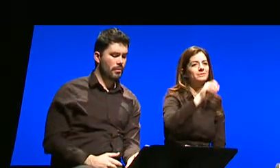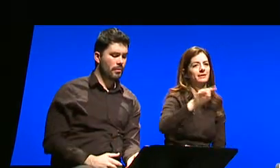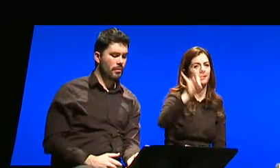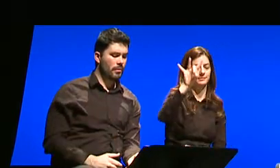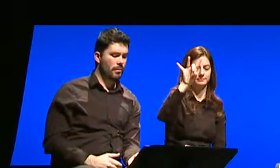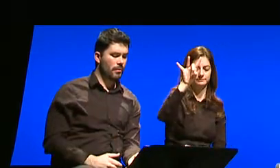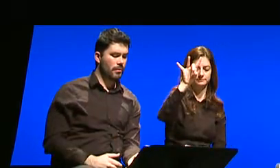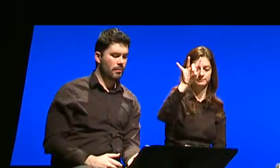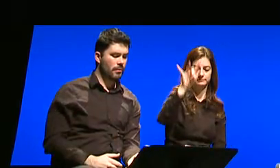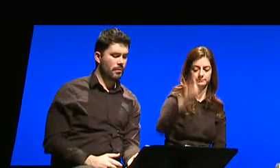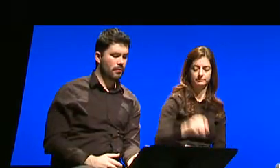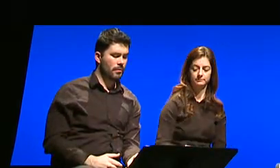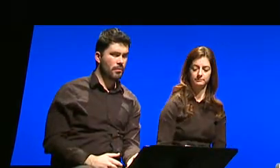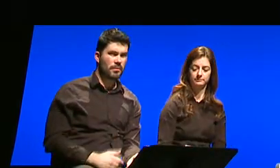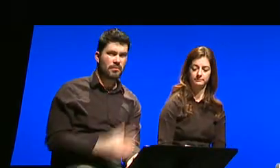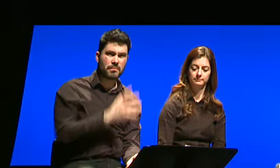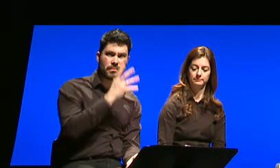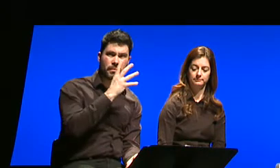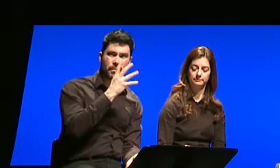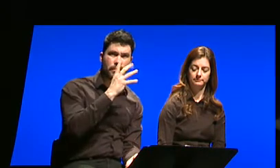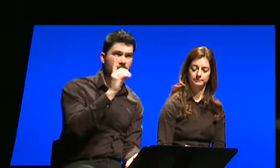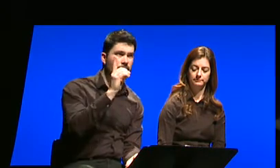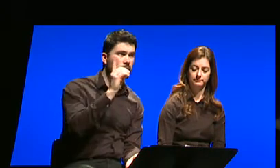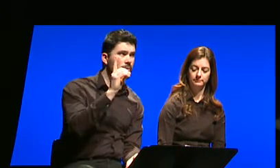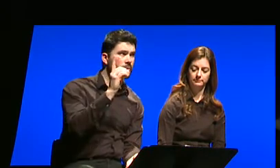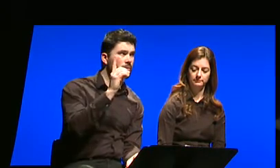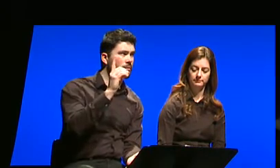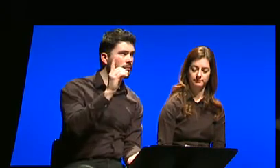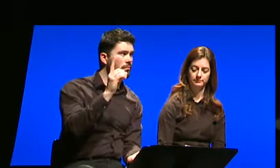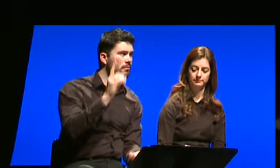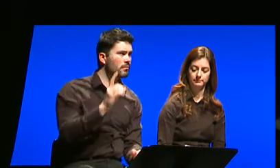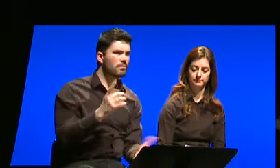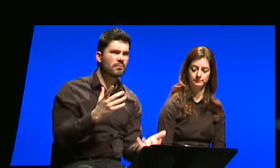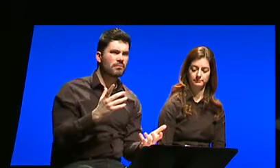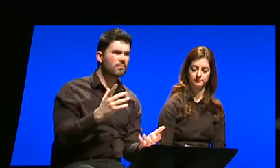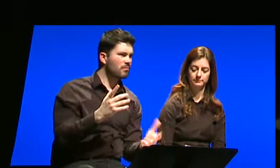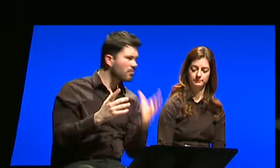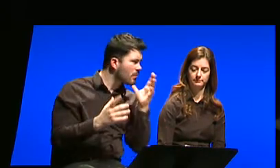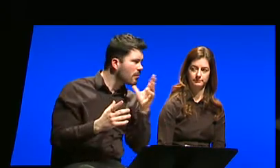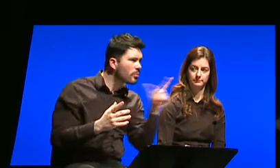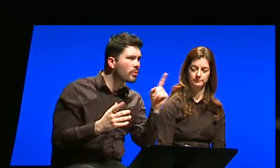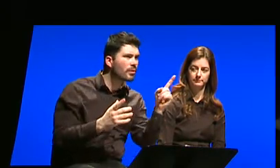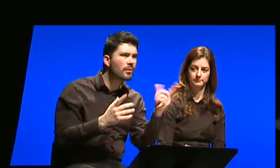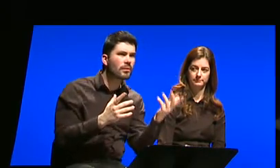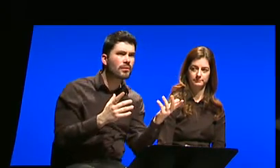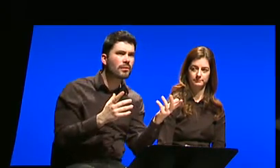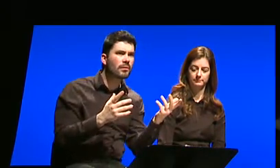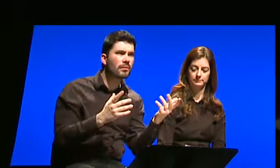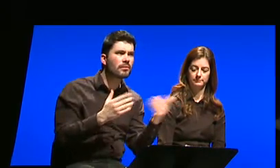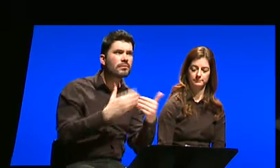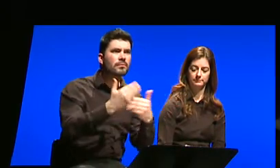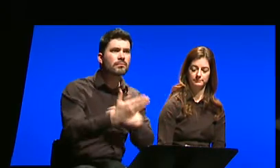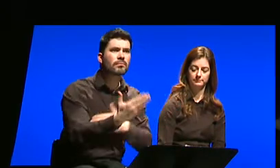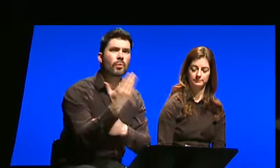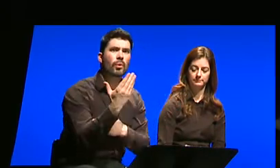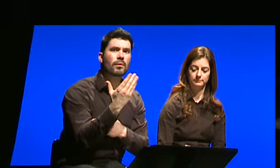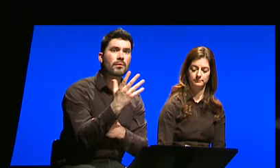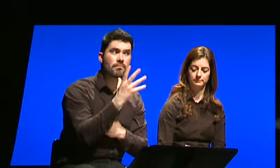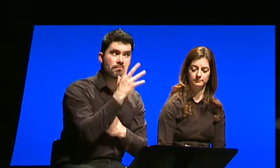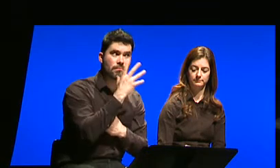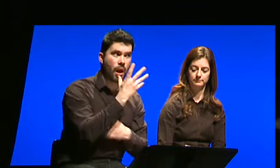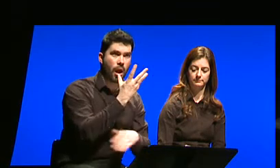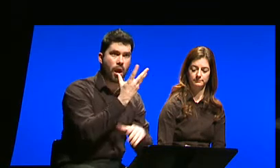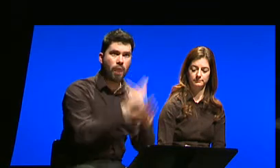2008. Where's mom? Where's mom? Where's mom? It's morning, and Mom's not